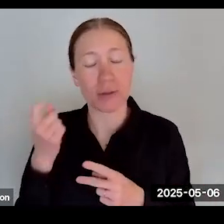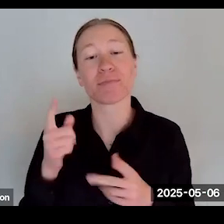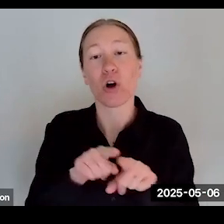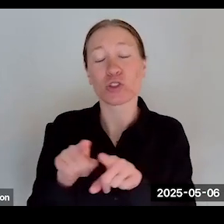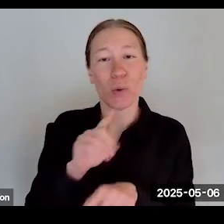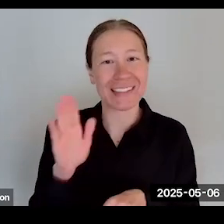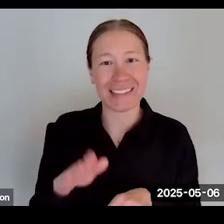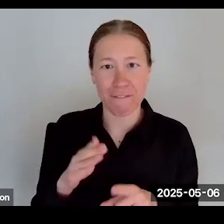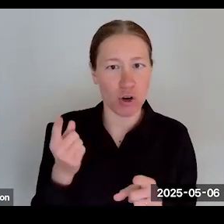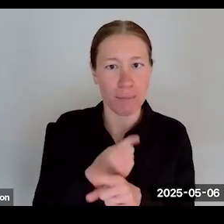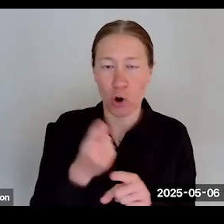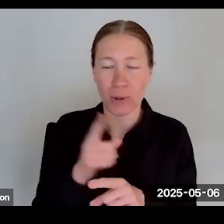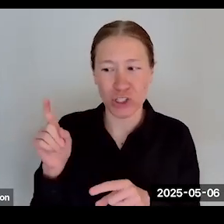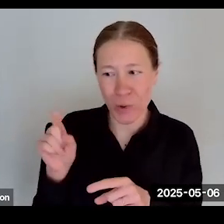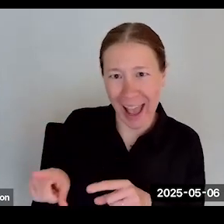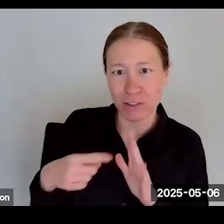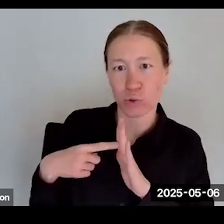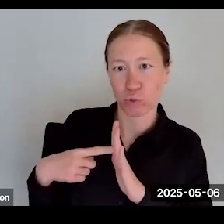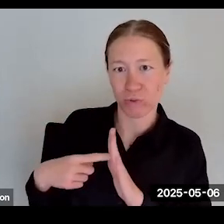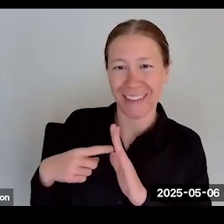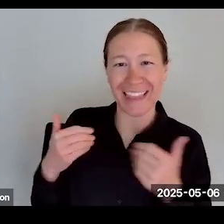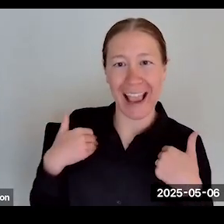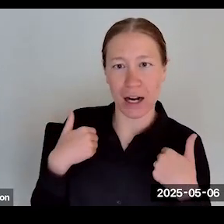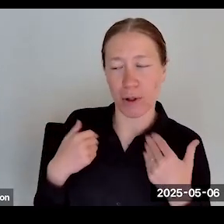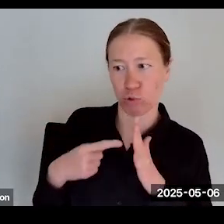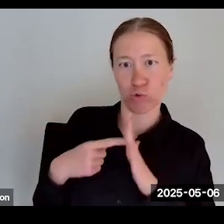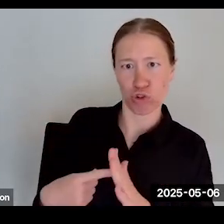animal to display or perform its task.